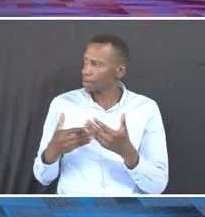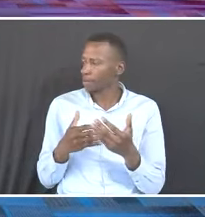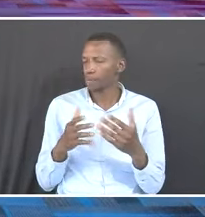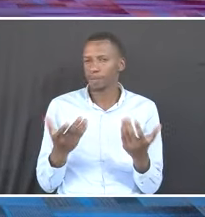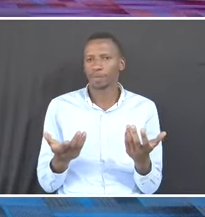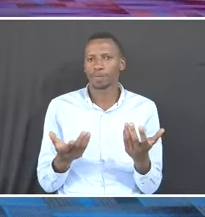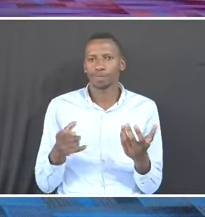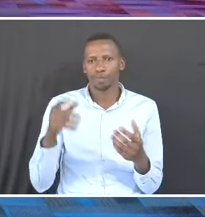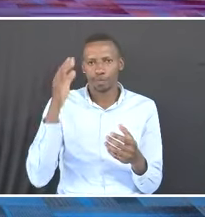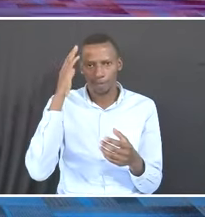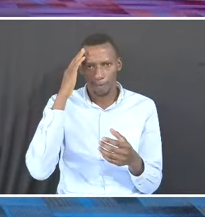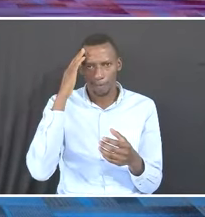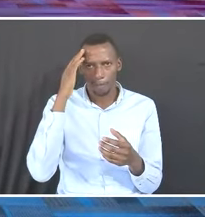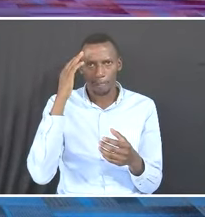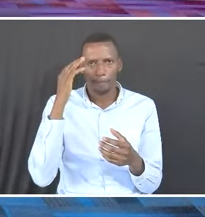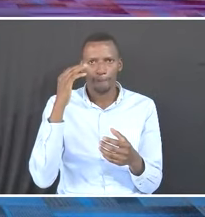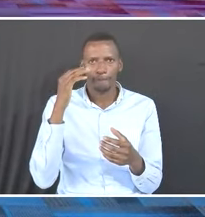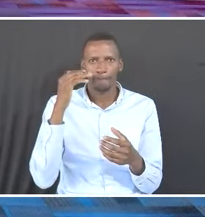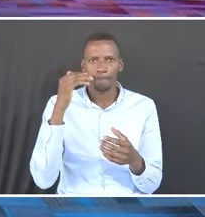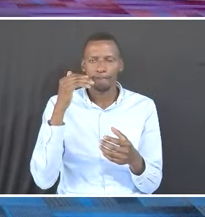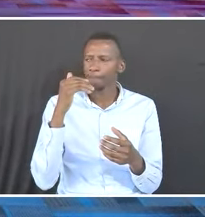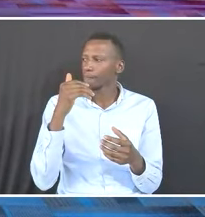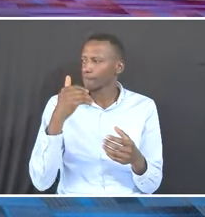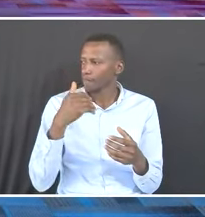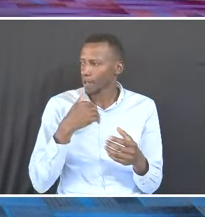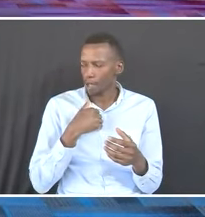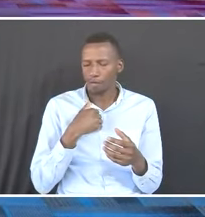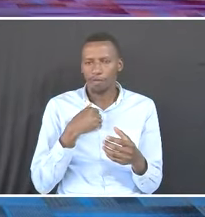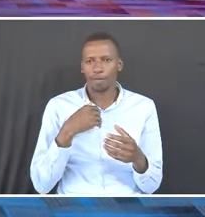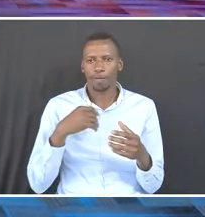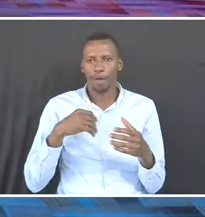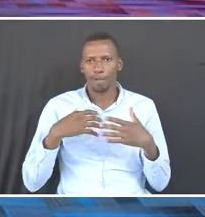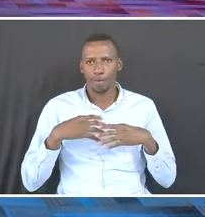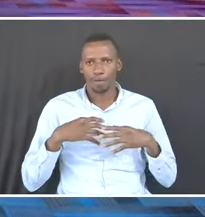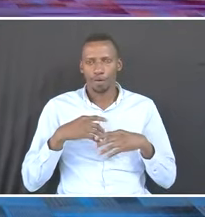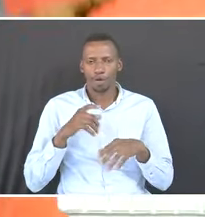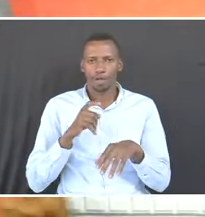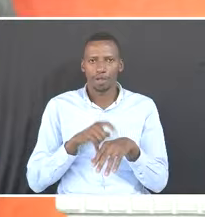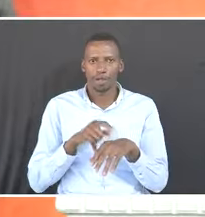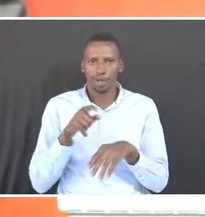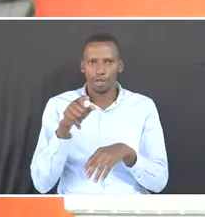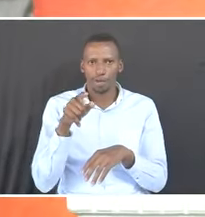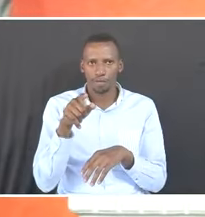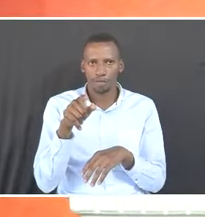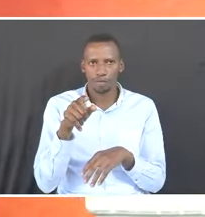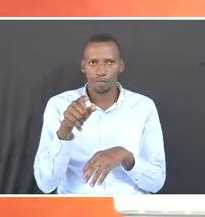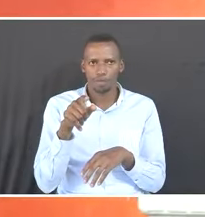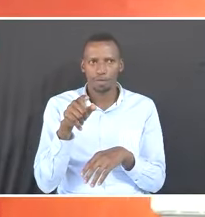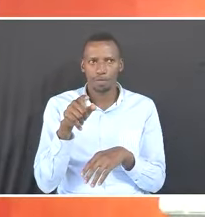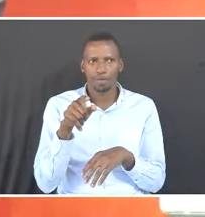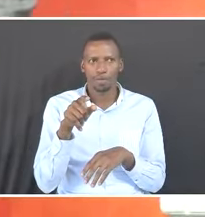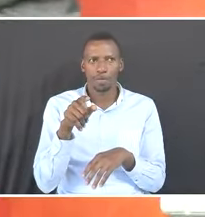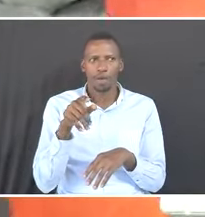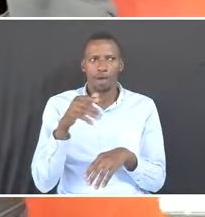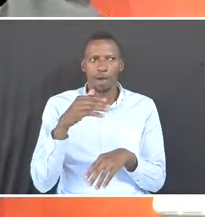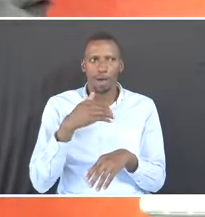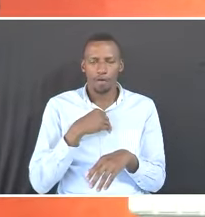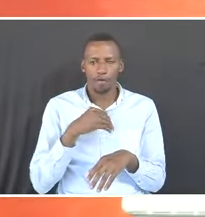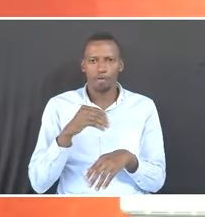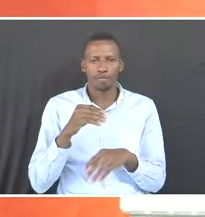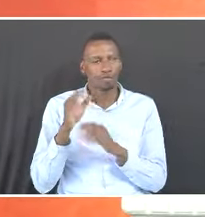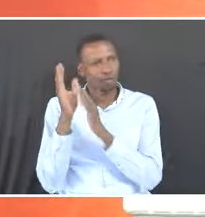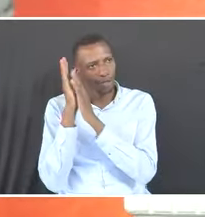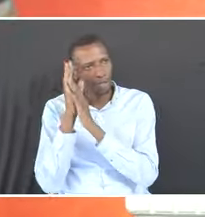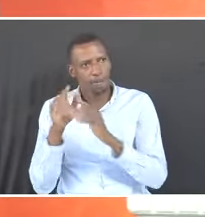You know there are people who have beds and there are others who have minutes of bed. When you have a bed which is 3 feet, others have 12 by 12. So who has a